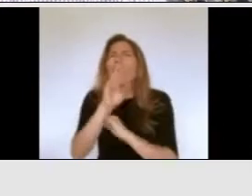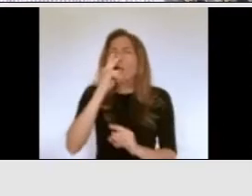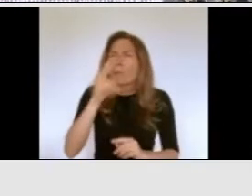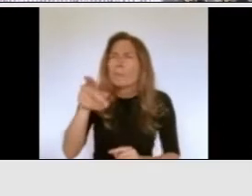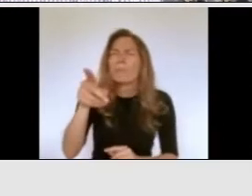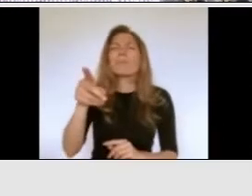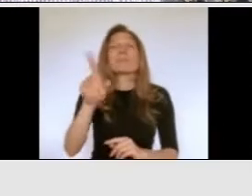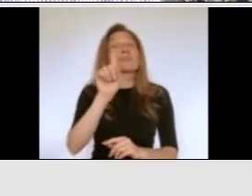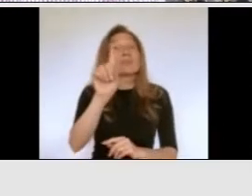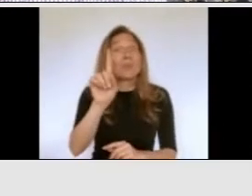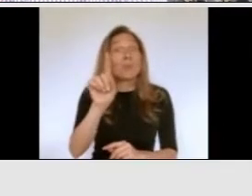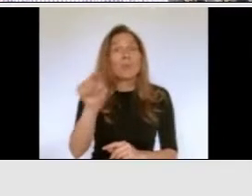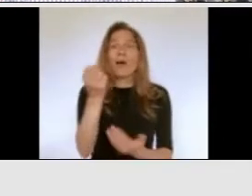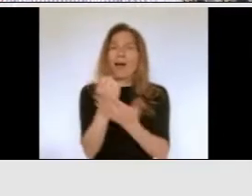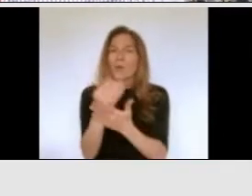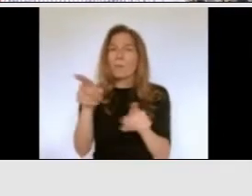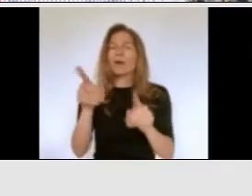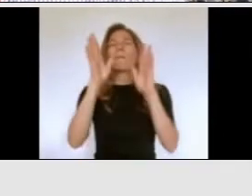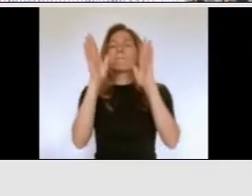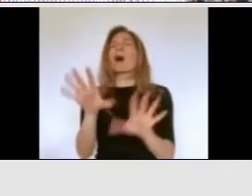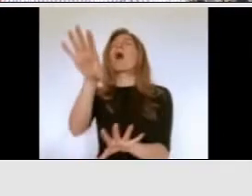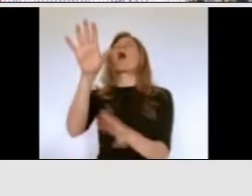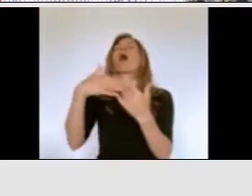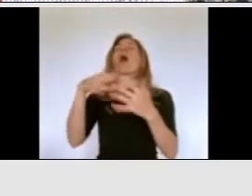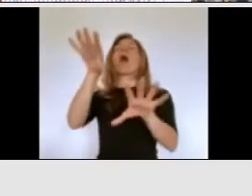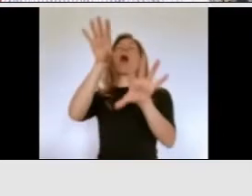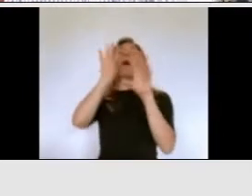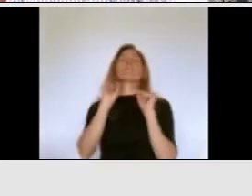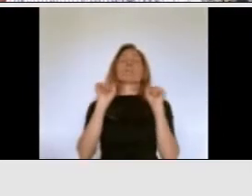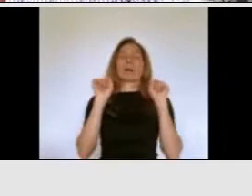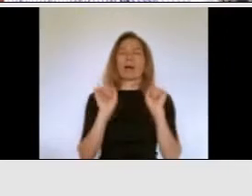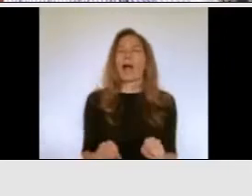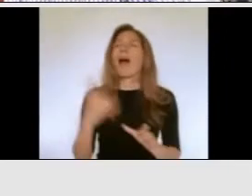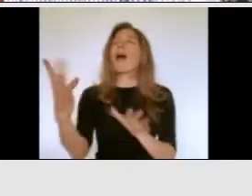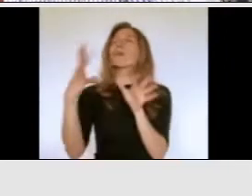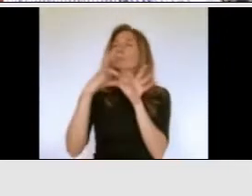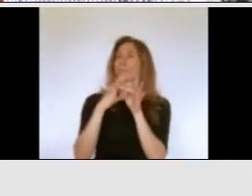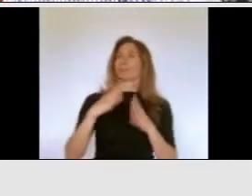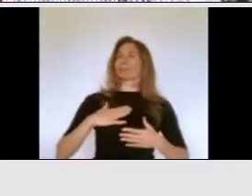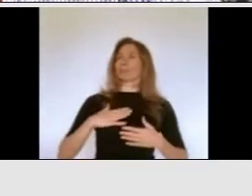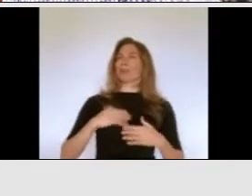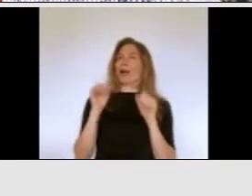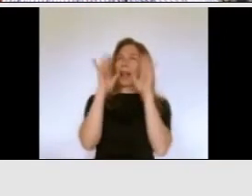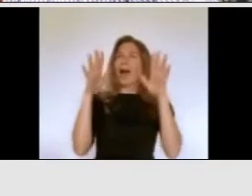usable, understandable, and relevant to their own goals in their own life.